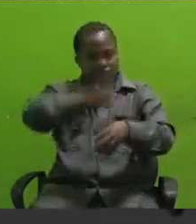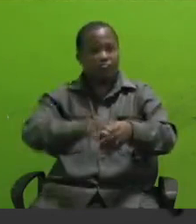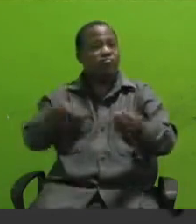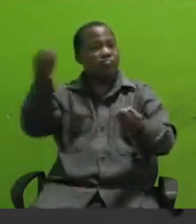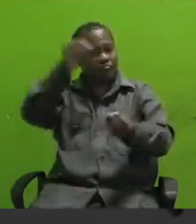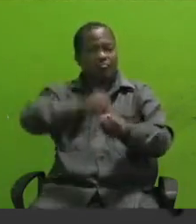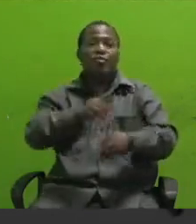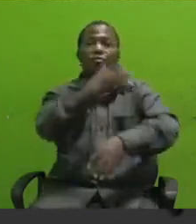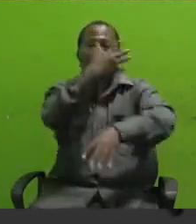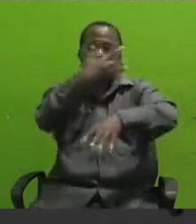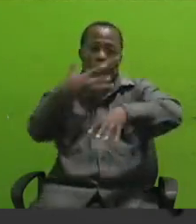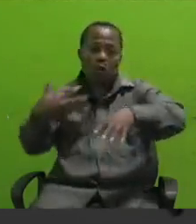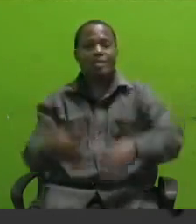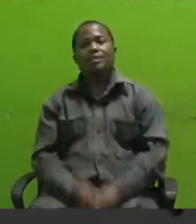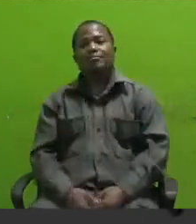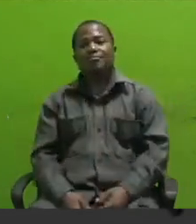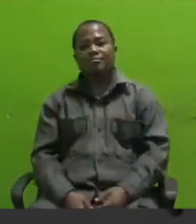of water.